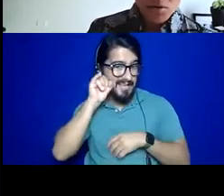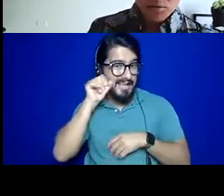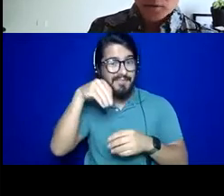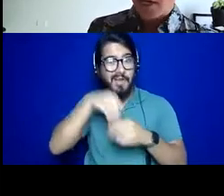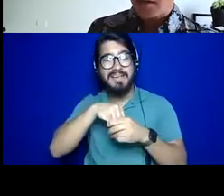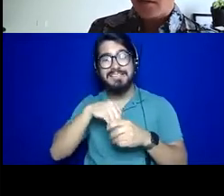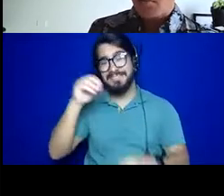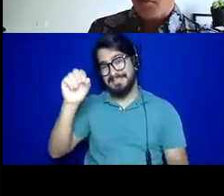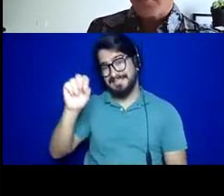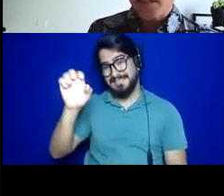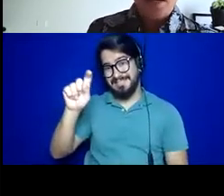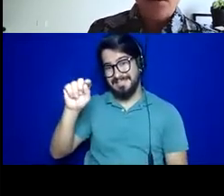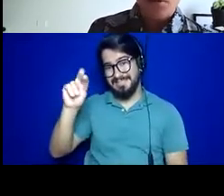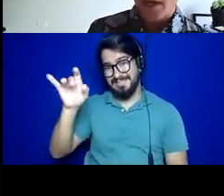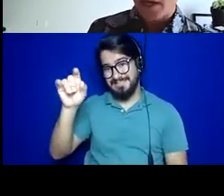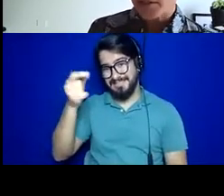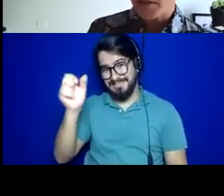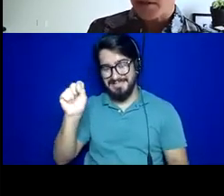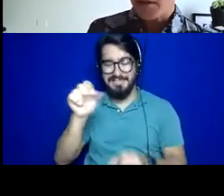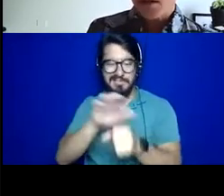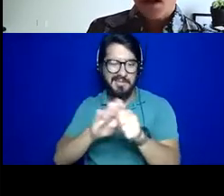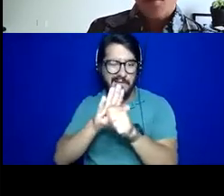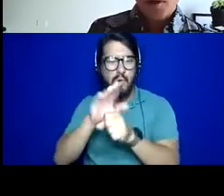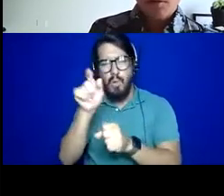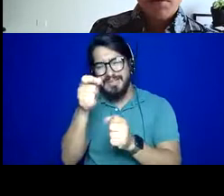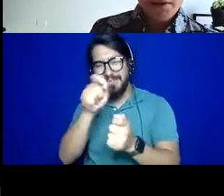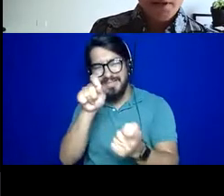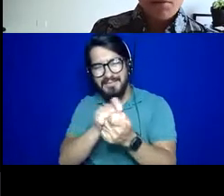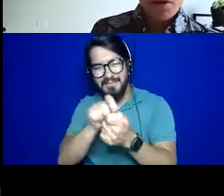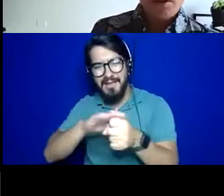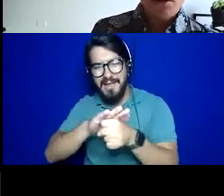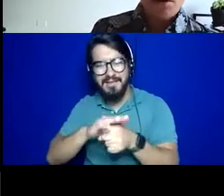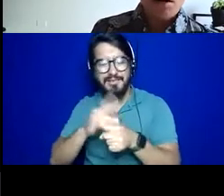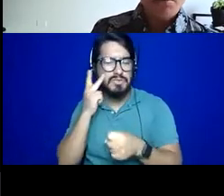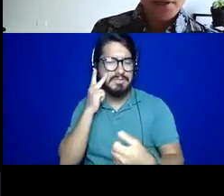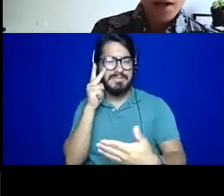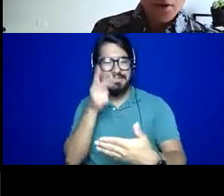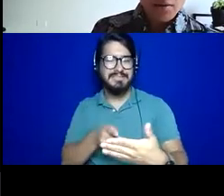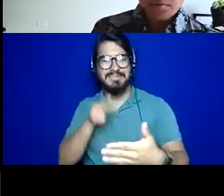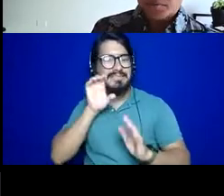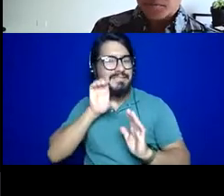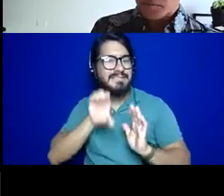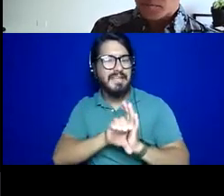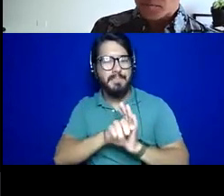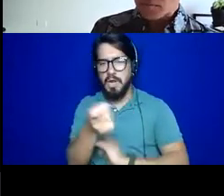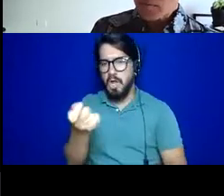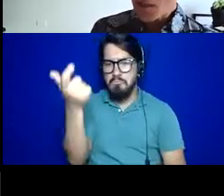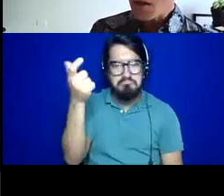There's a whole setting, privacy settings for location. And you can find your camera and turn it off on the camera.